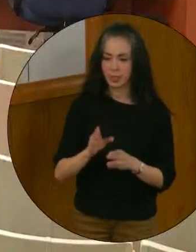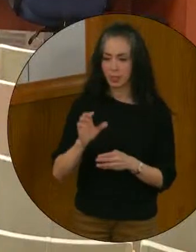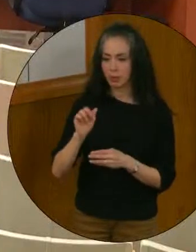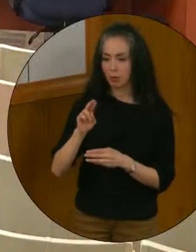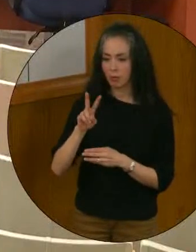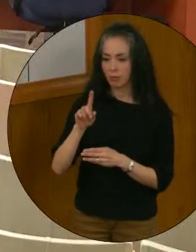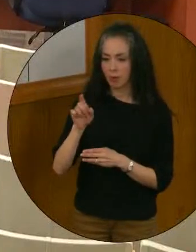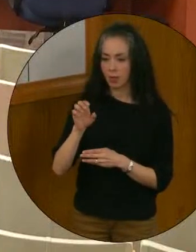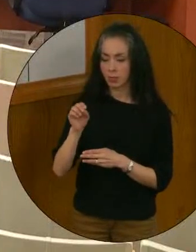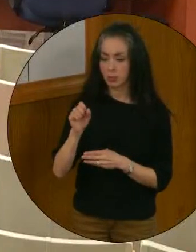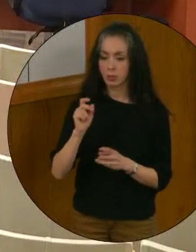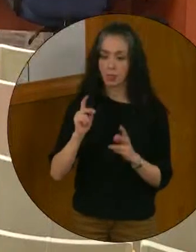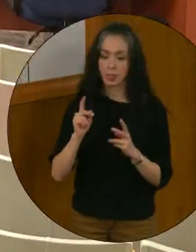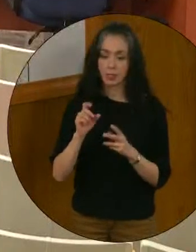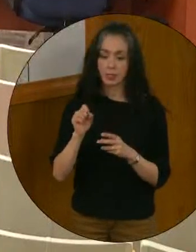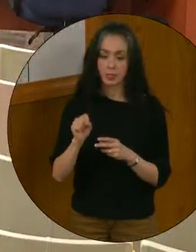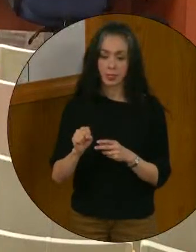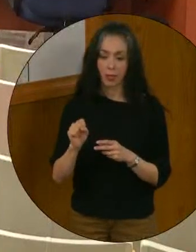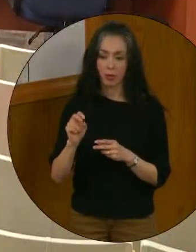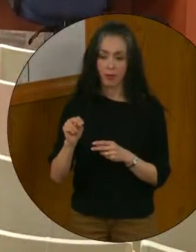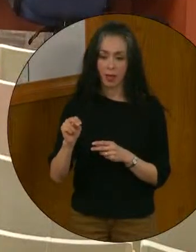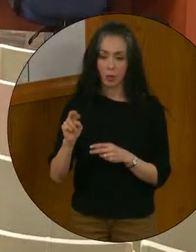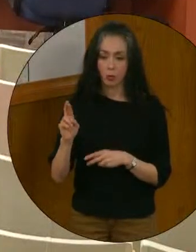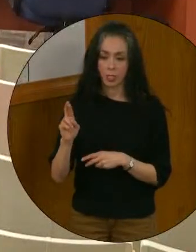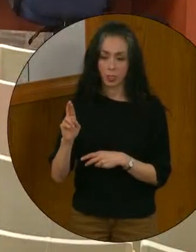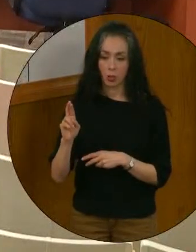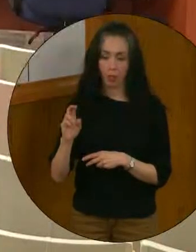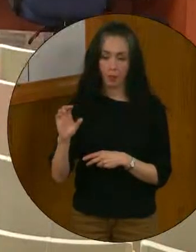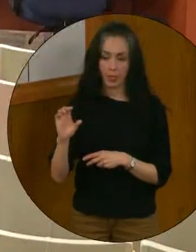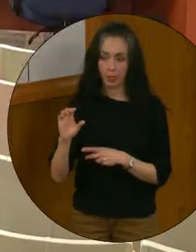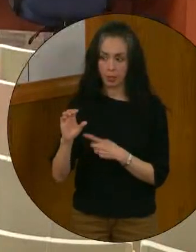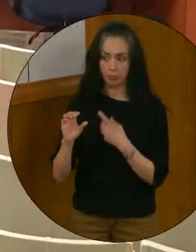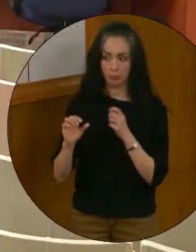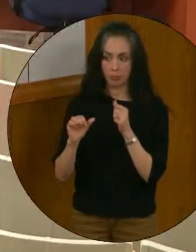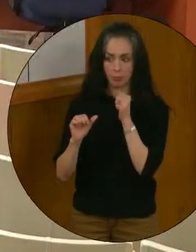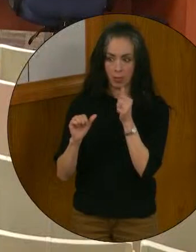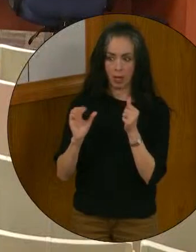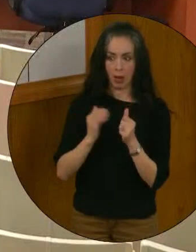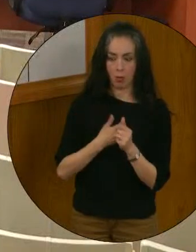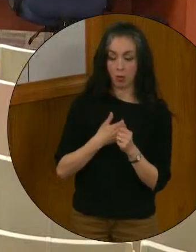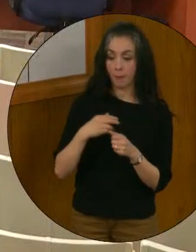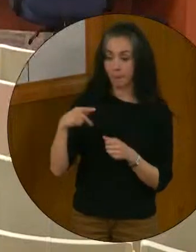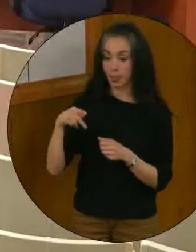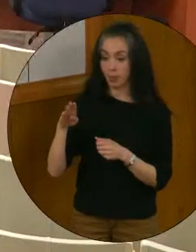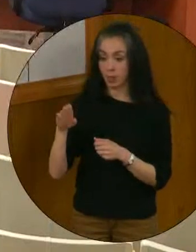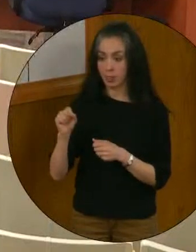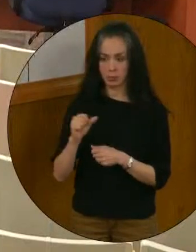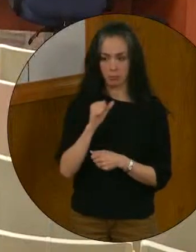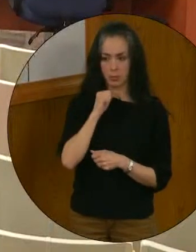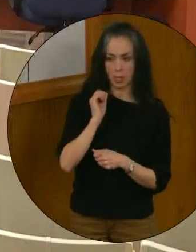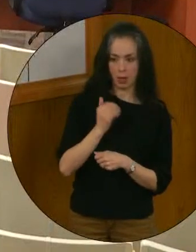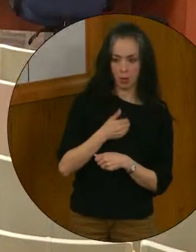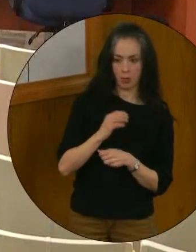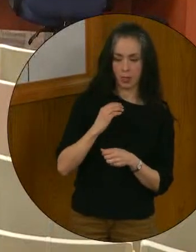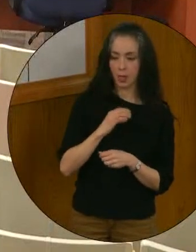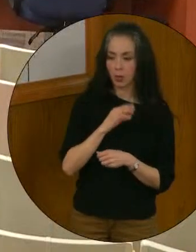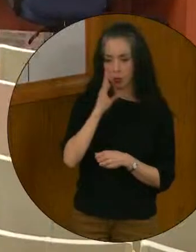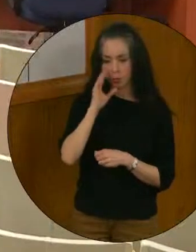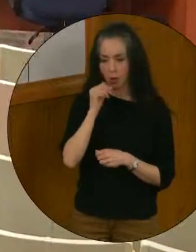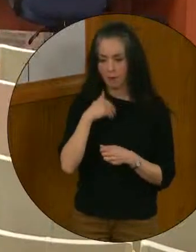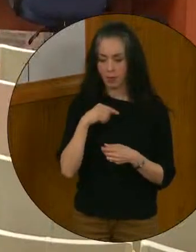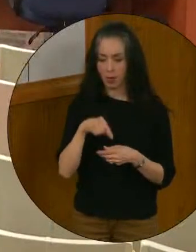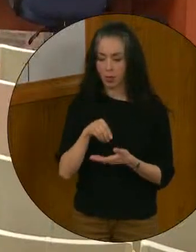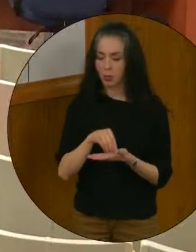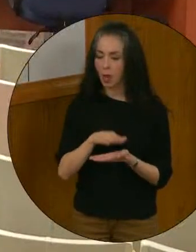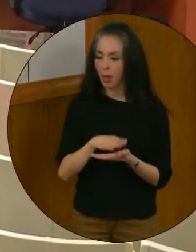like the Southern Nevada Regional Planning Committee, not our committee. So PBS, not our committee, which is why you don't have them on here. But I do agree